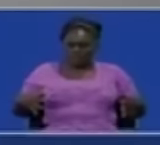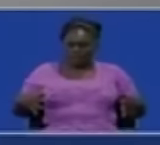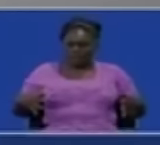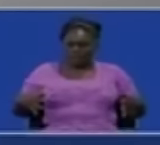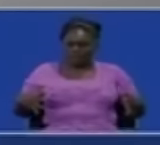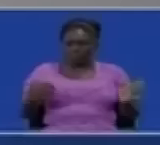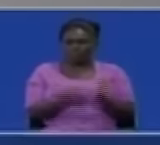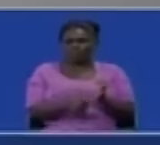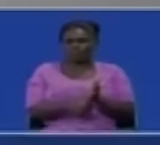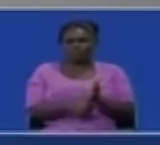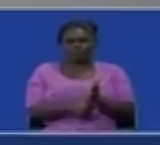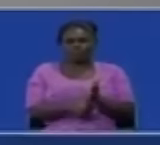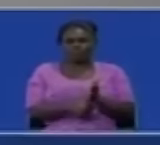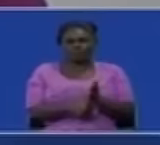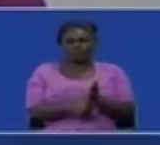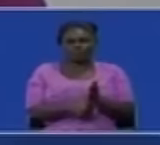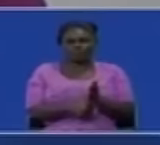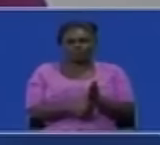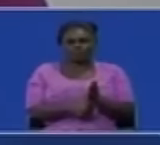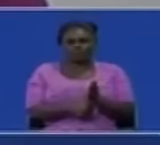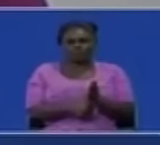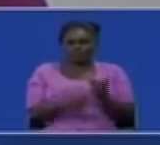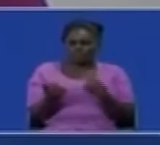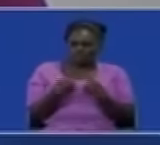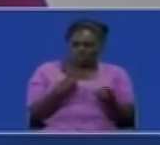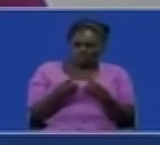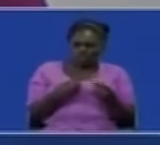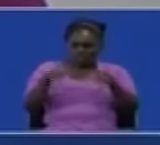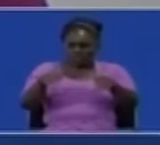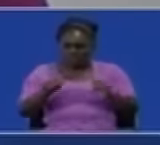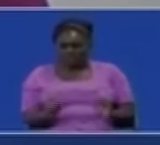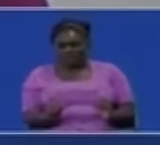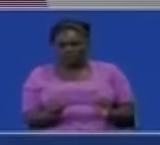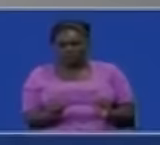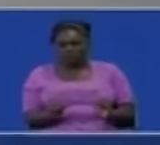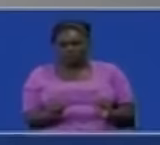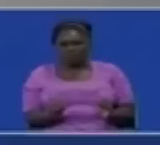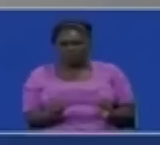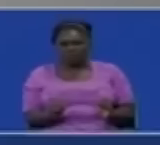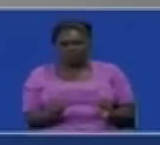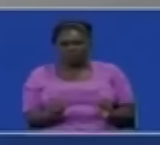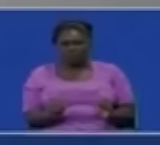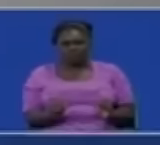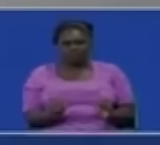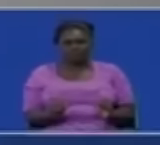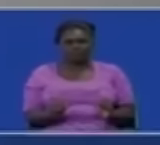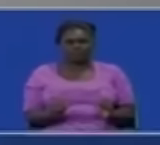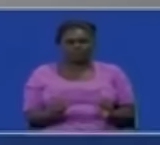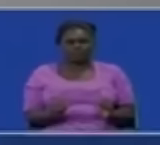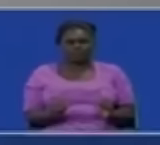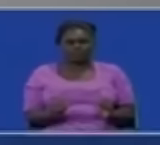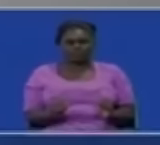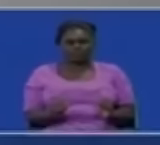going on. Look at the rhetoric that's ramping up in funerals and whichever venues they're choosing to